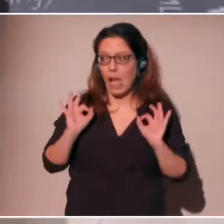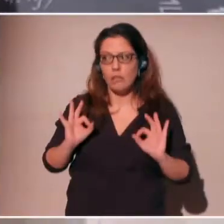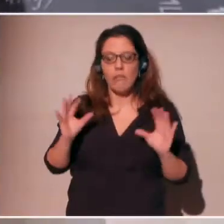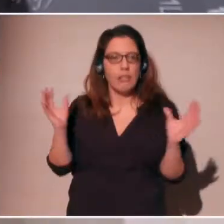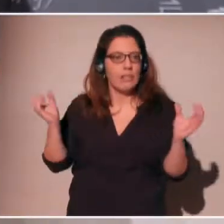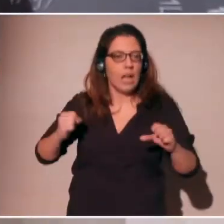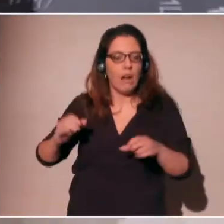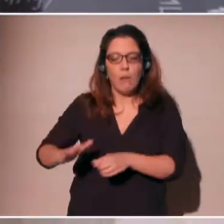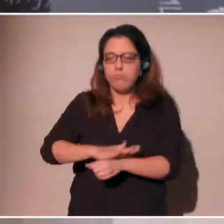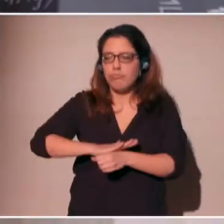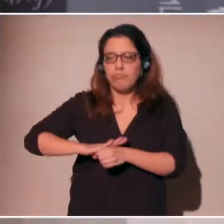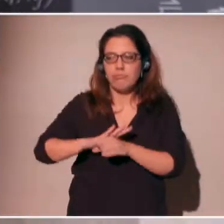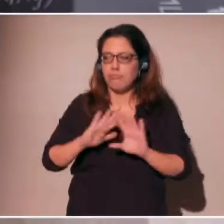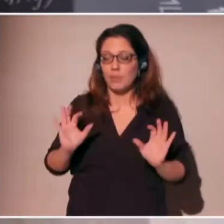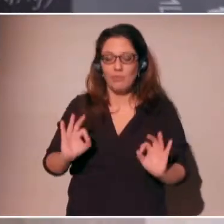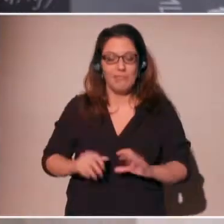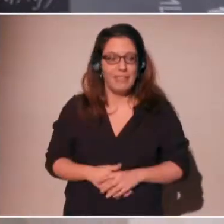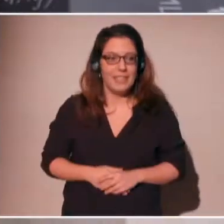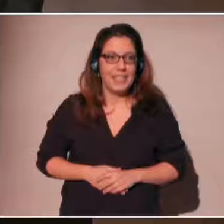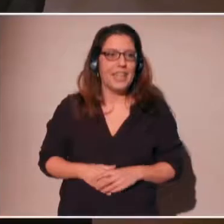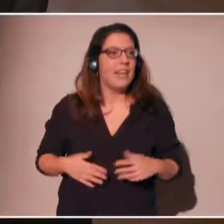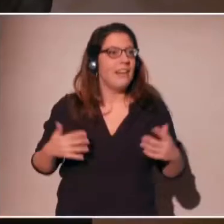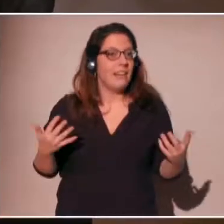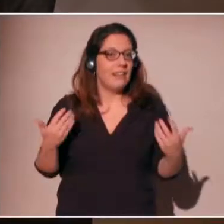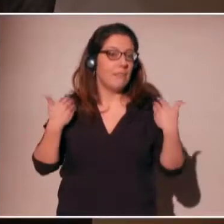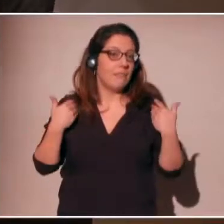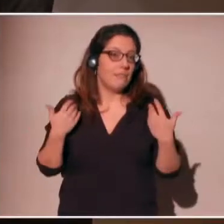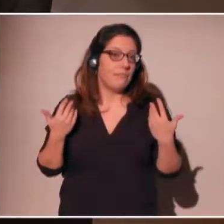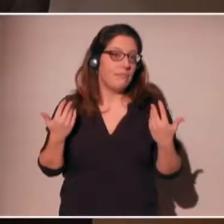First, I'd like to state how much I agree with what you have just said.